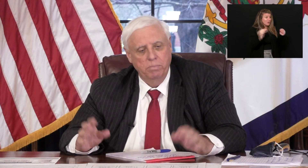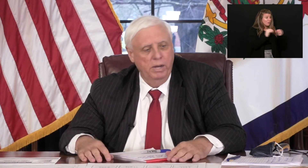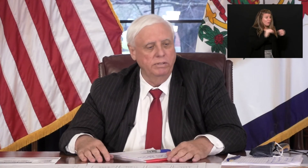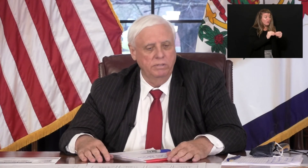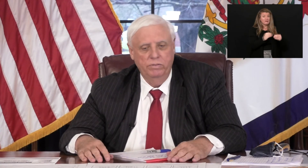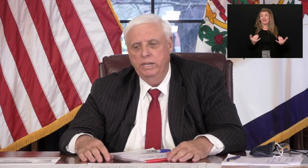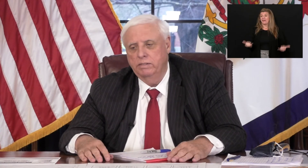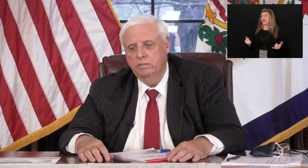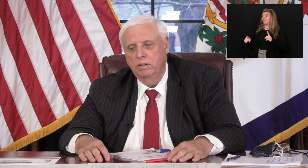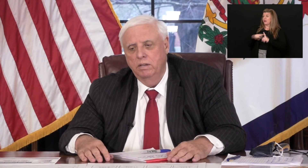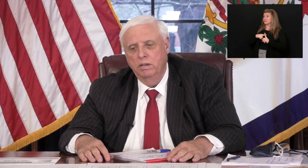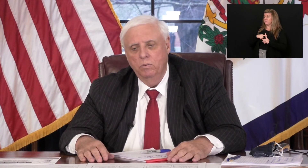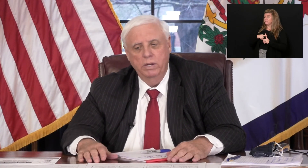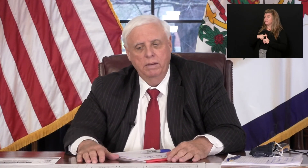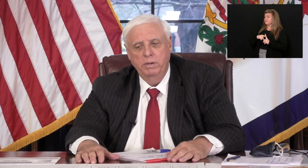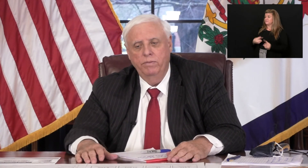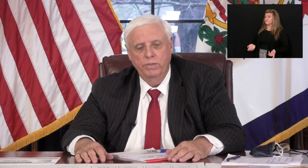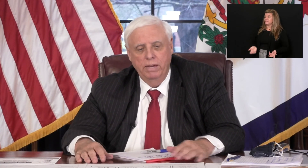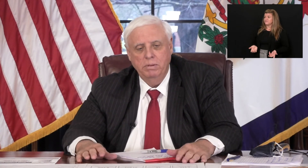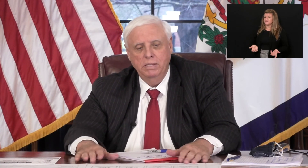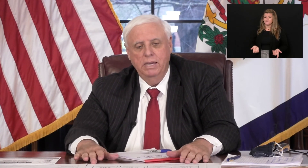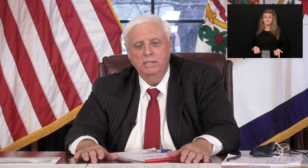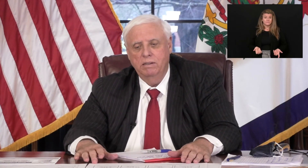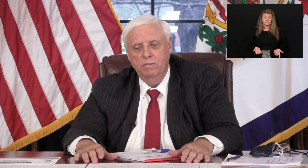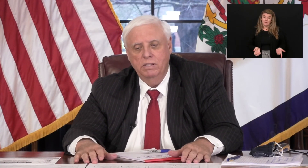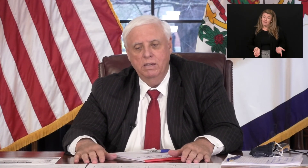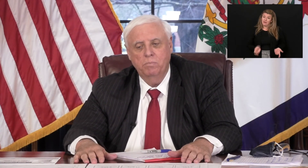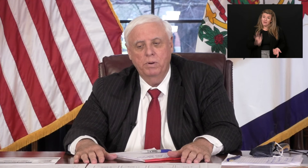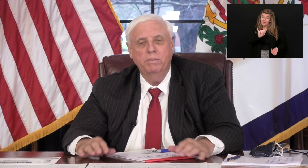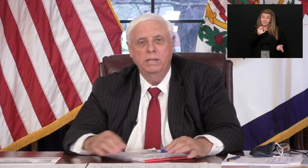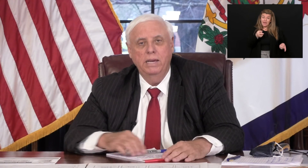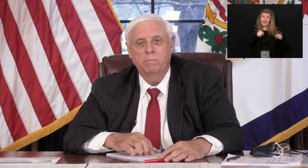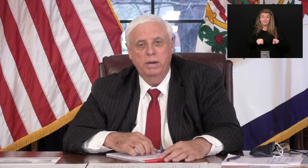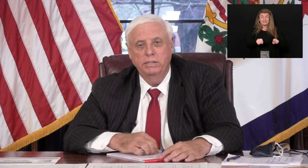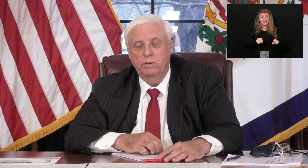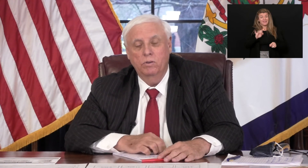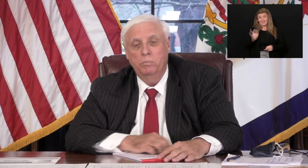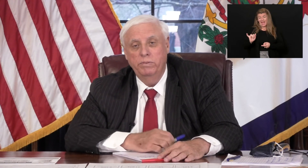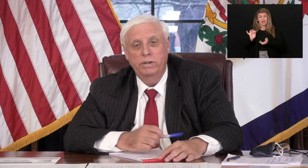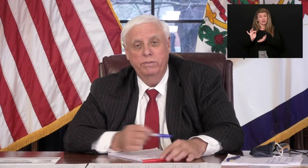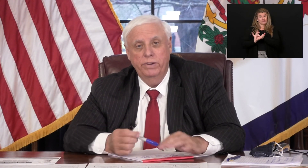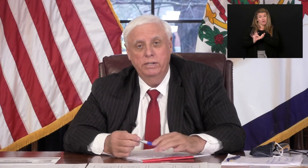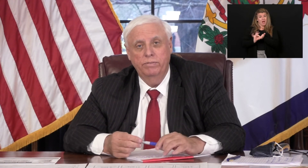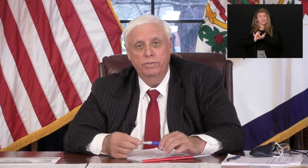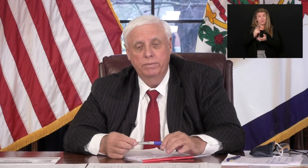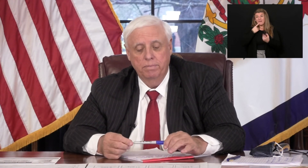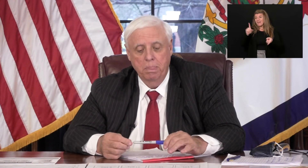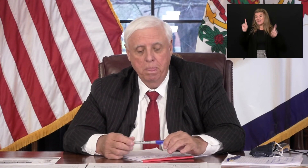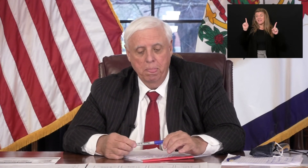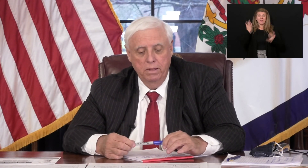got a positive test. Well, I mean, if that be the case and everything, probably the antibodies aren't going to be very effective.